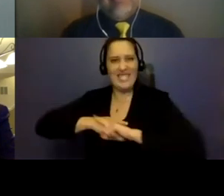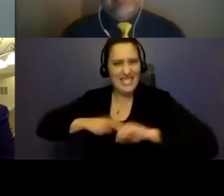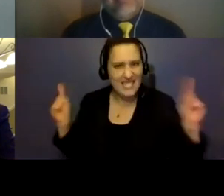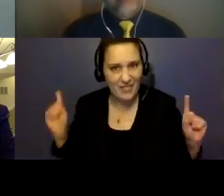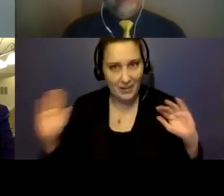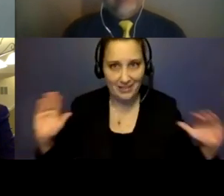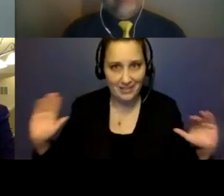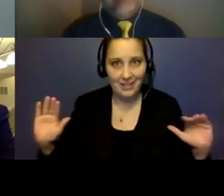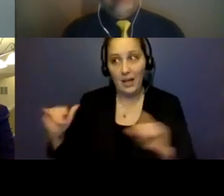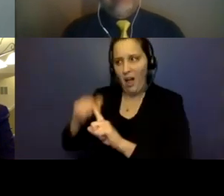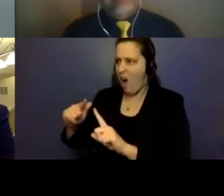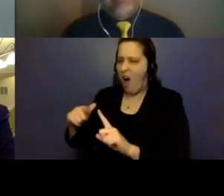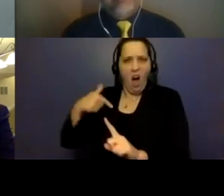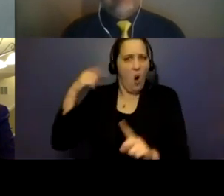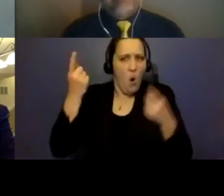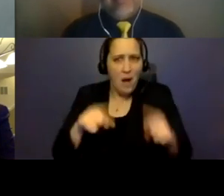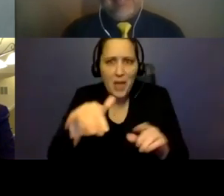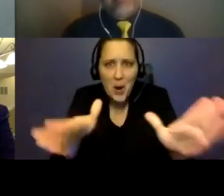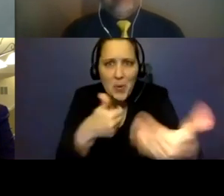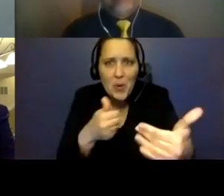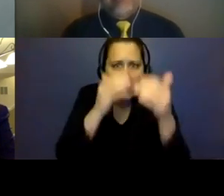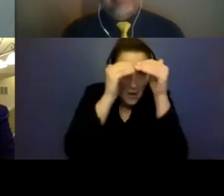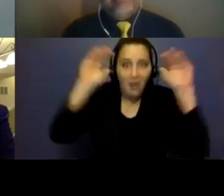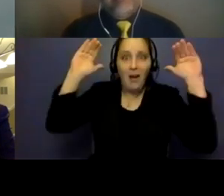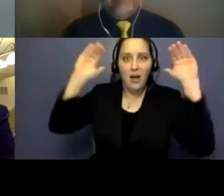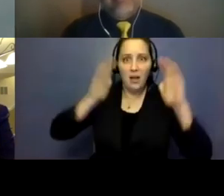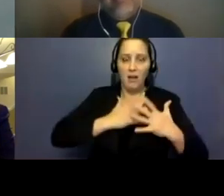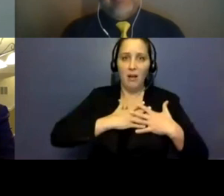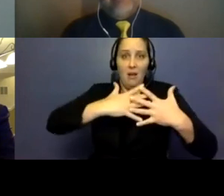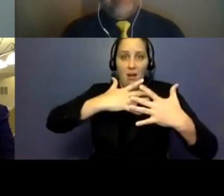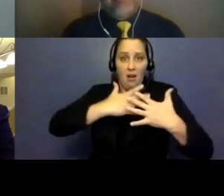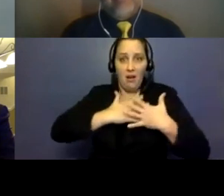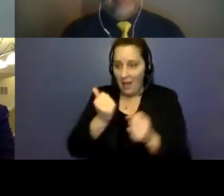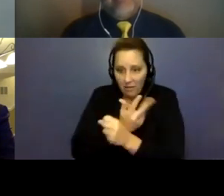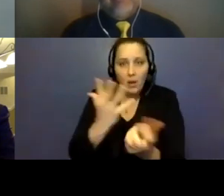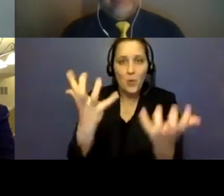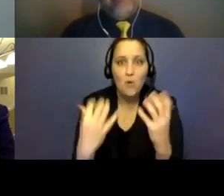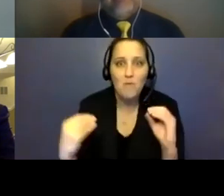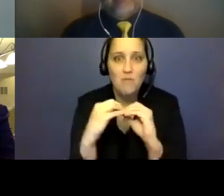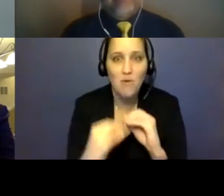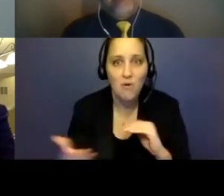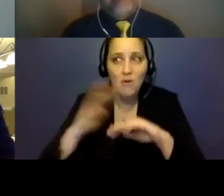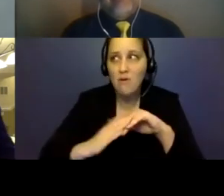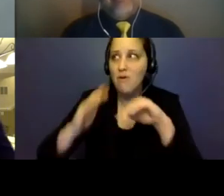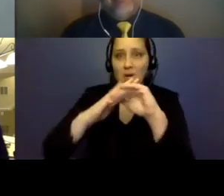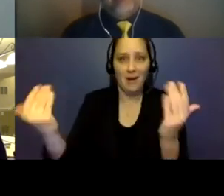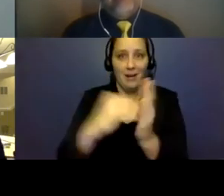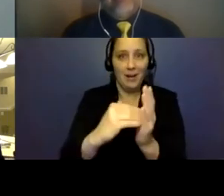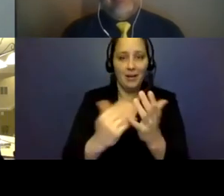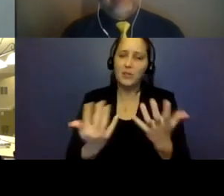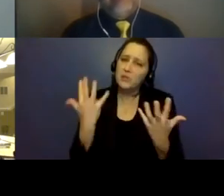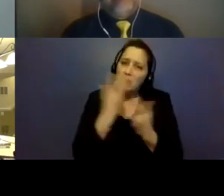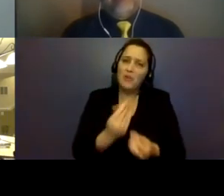of what we had created. Yeah. And it's the beautiful thing to get into